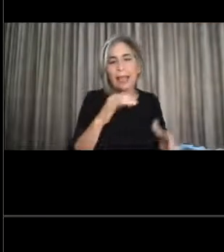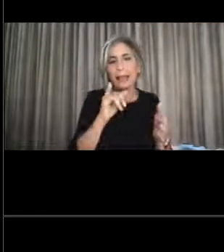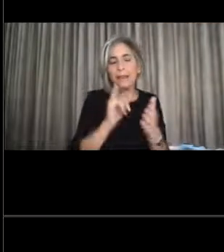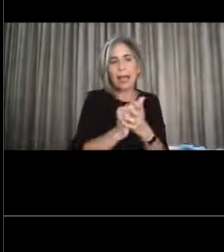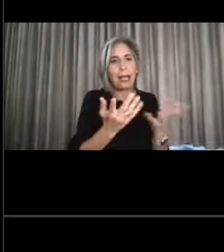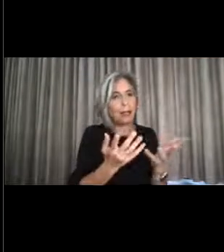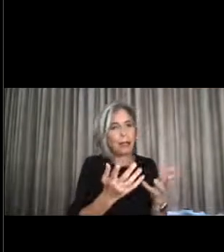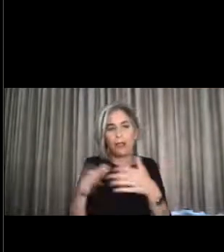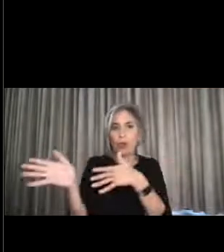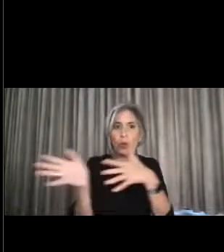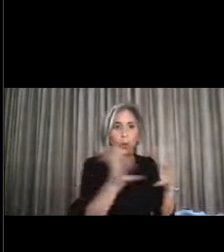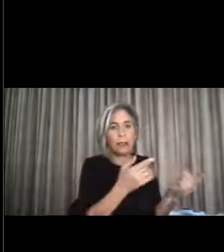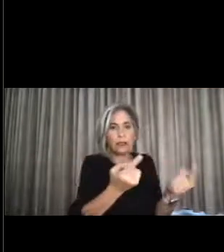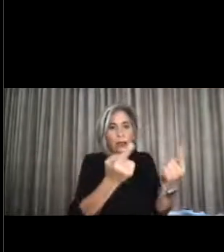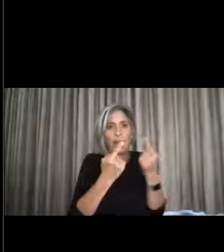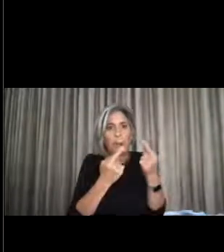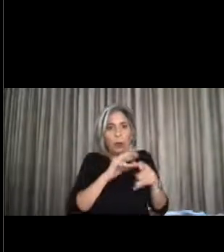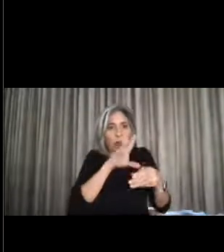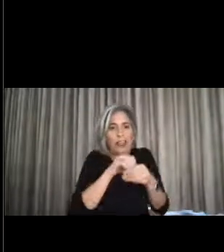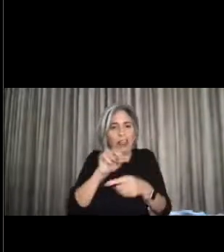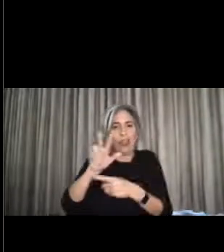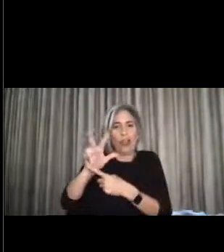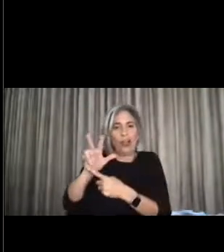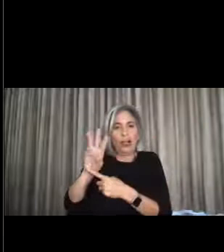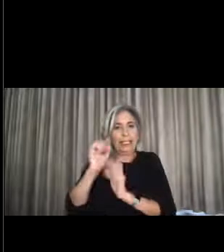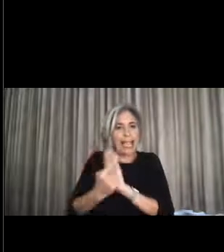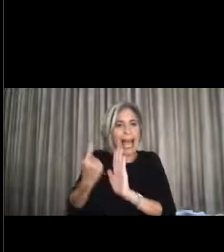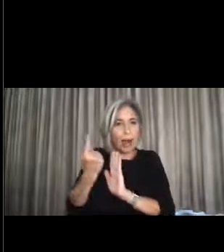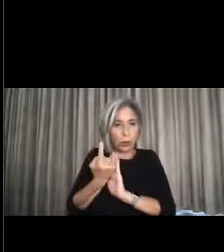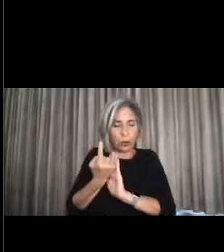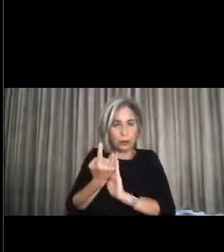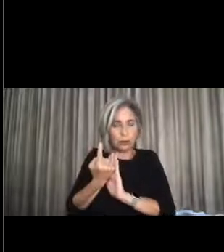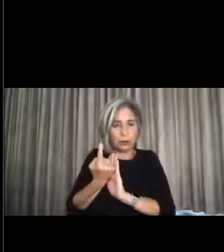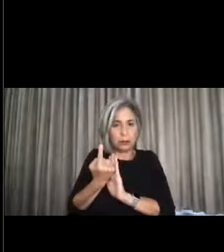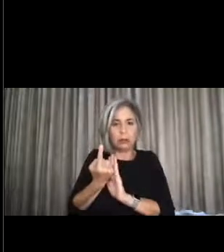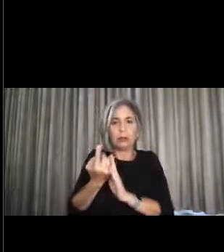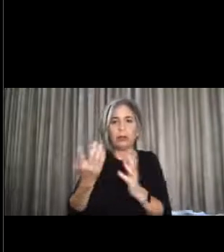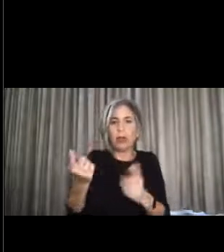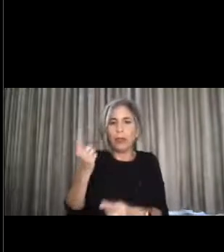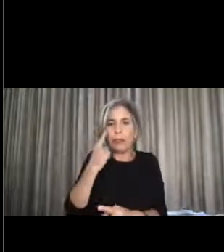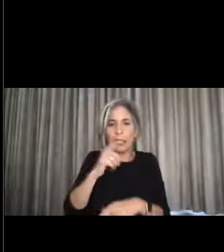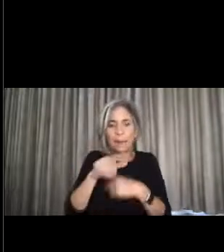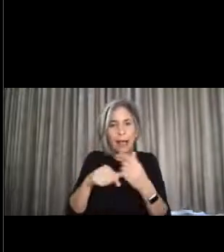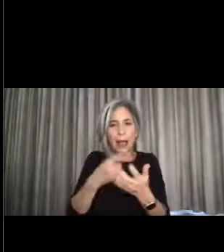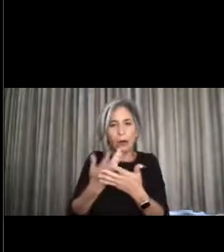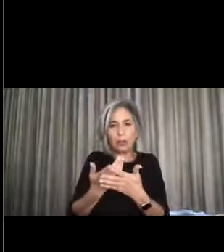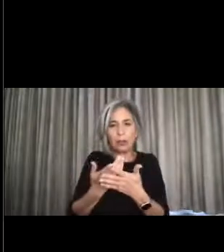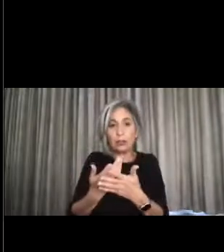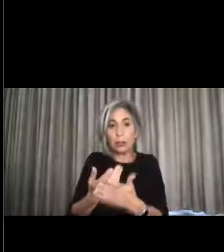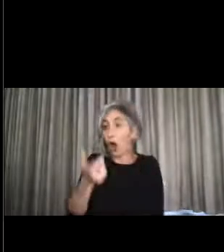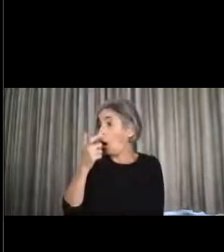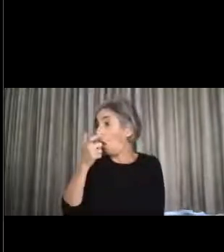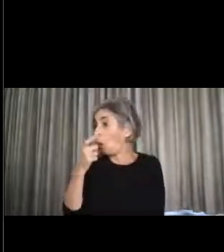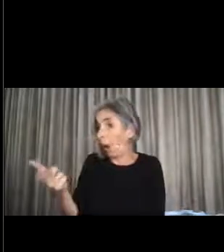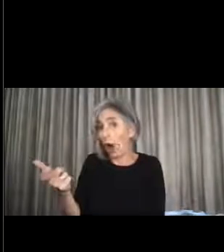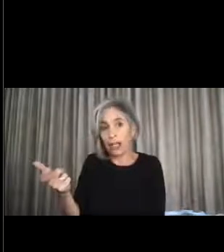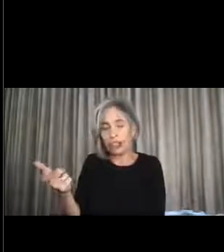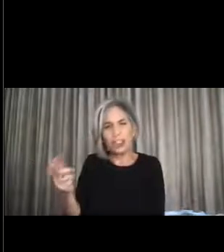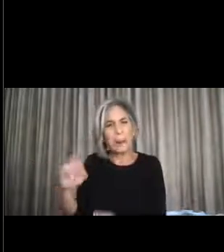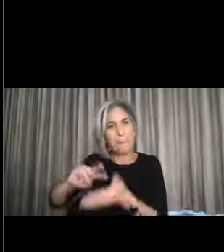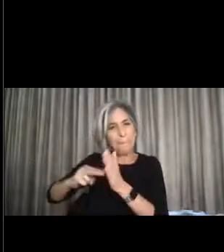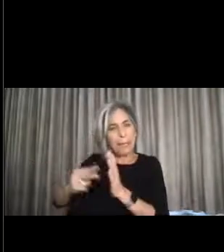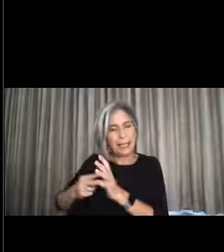area in the next 36 hours. So if we were to think of this in terms of dessert, a watch means someone's put all the ingredients to bake a cake on the table.